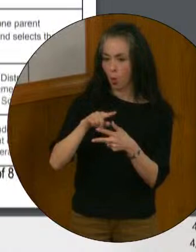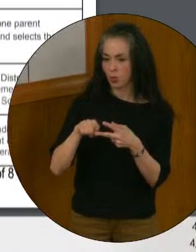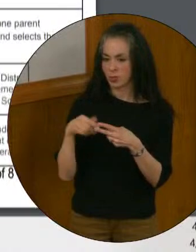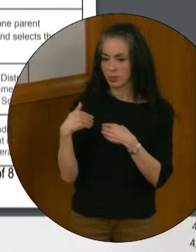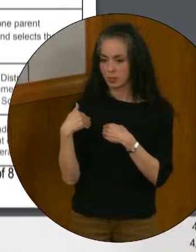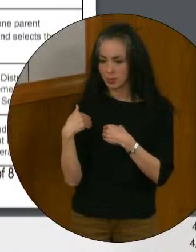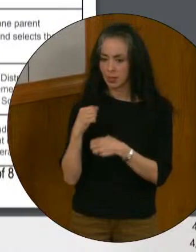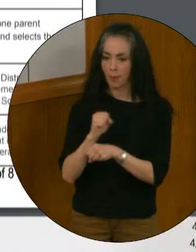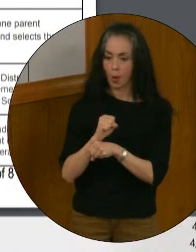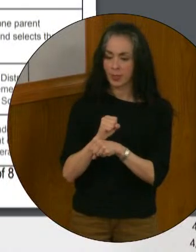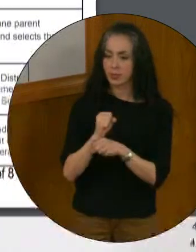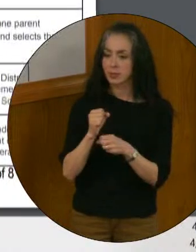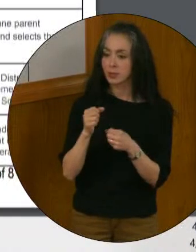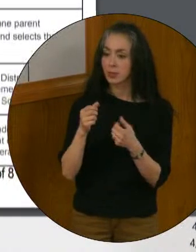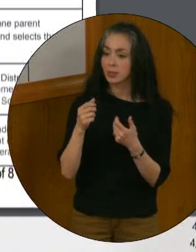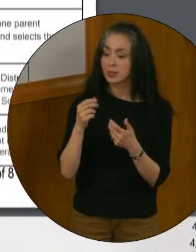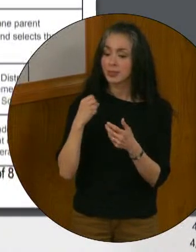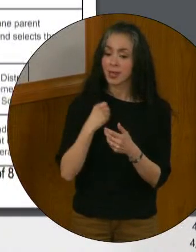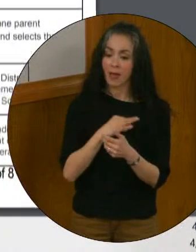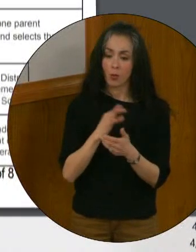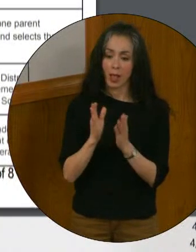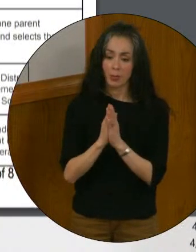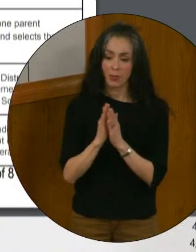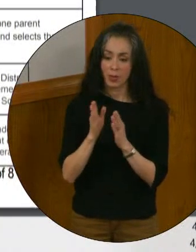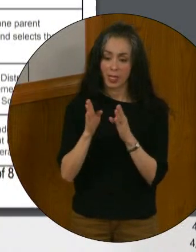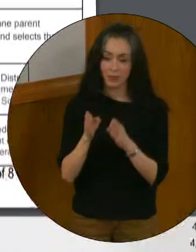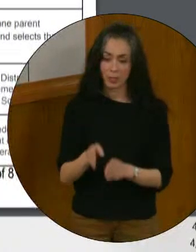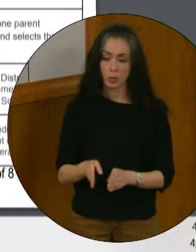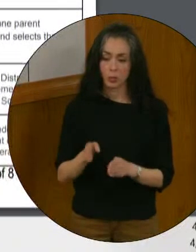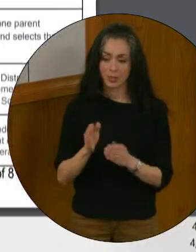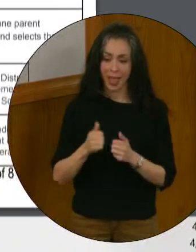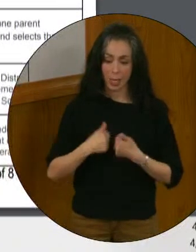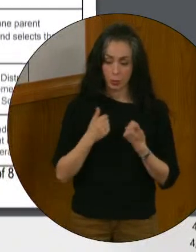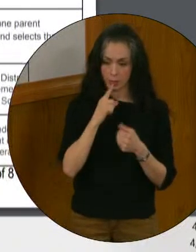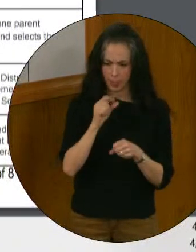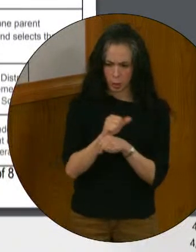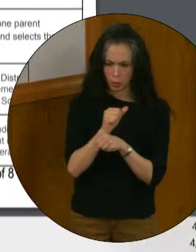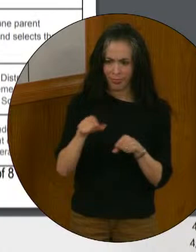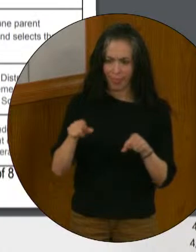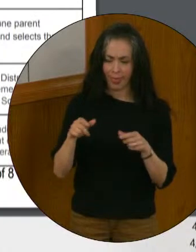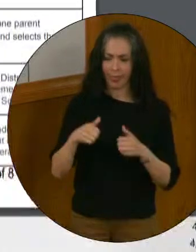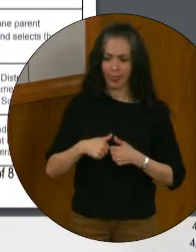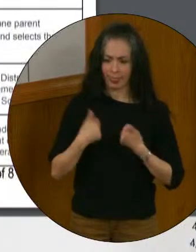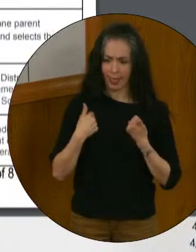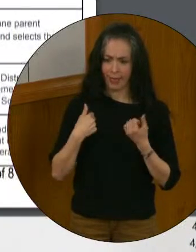staff will ask us for these individuals' address to ensure that they live in the district.